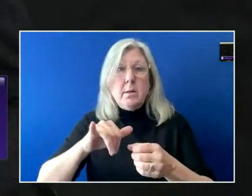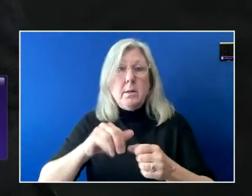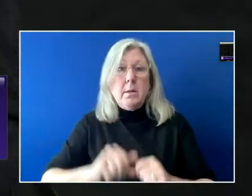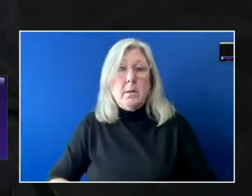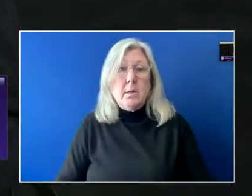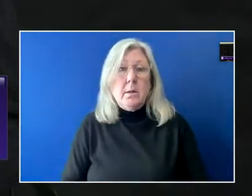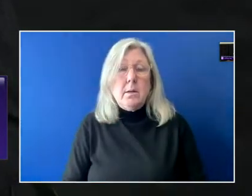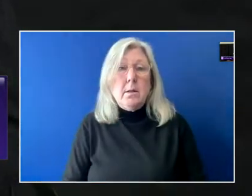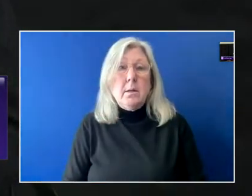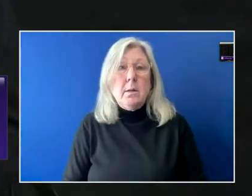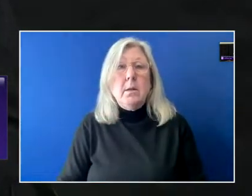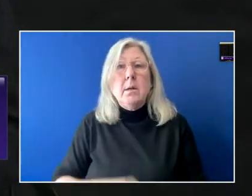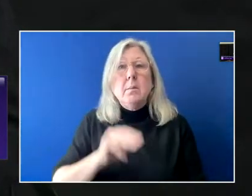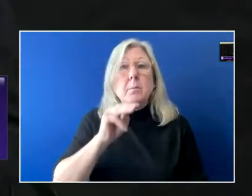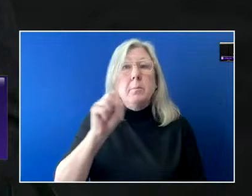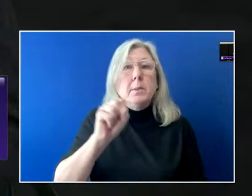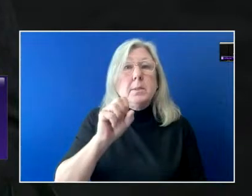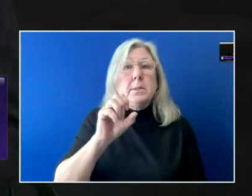Miss